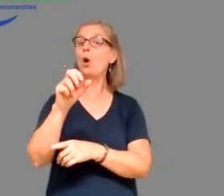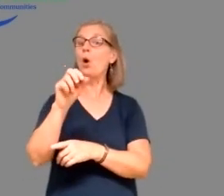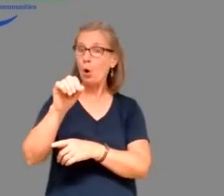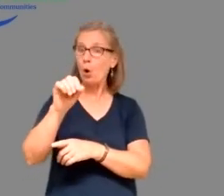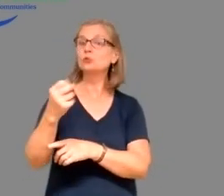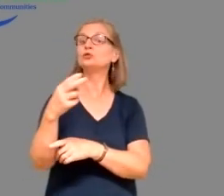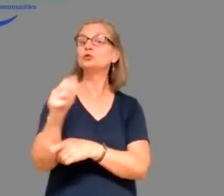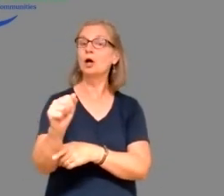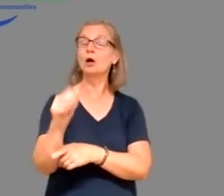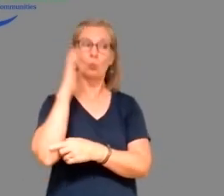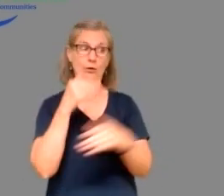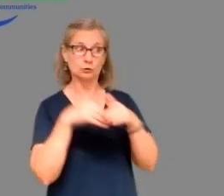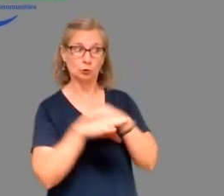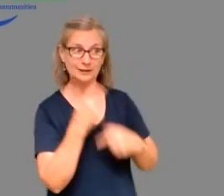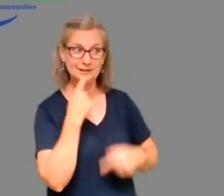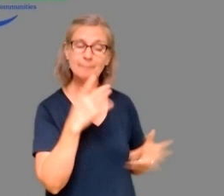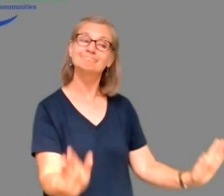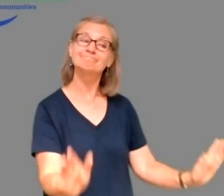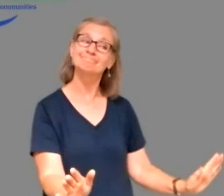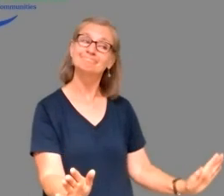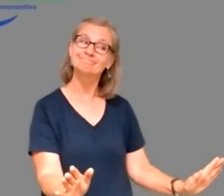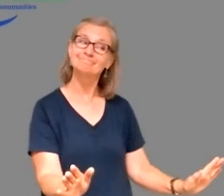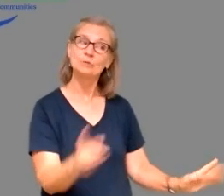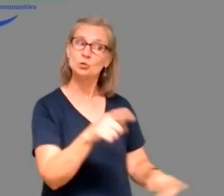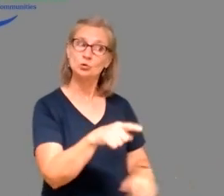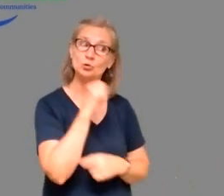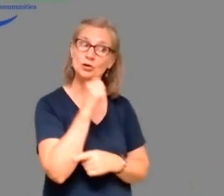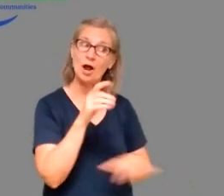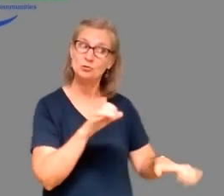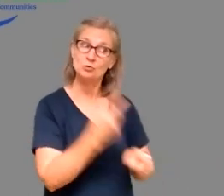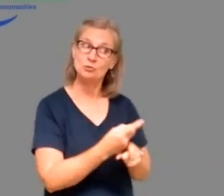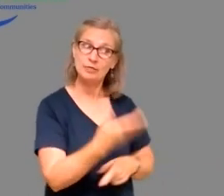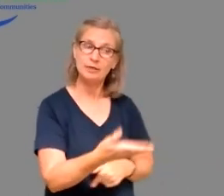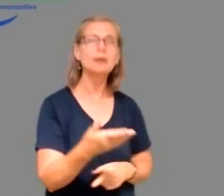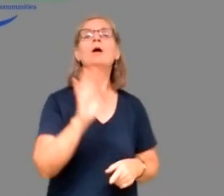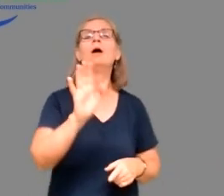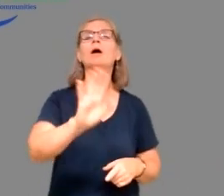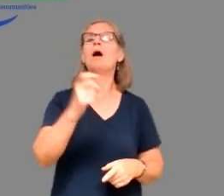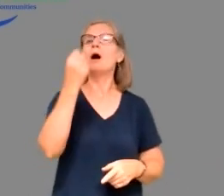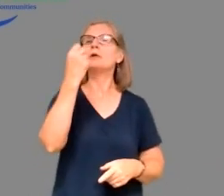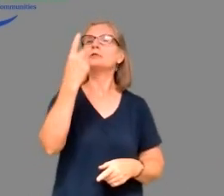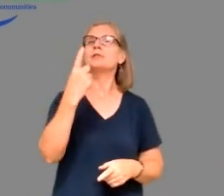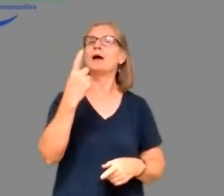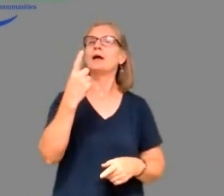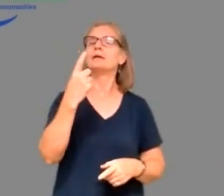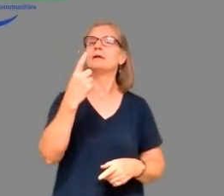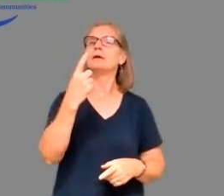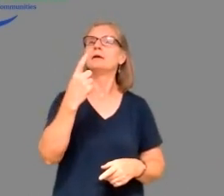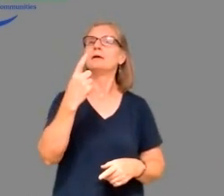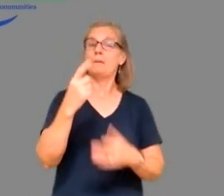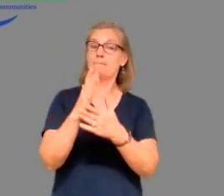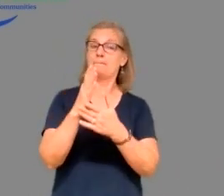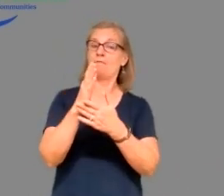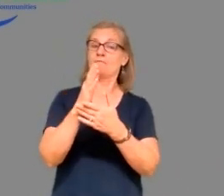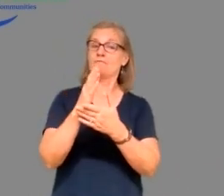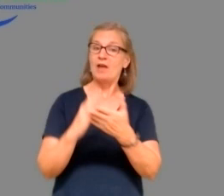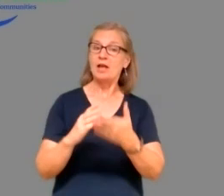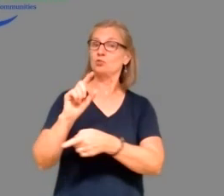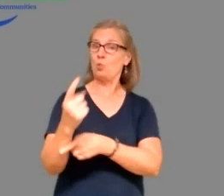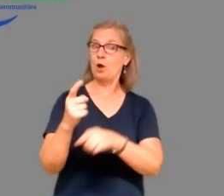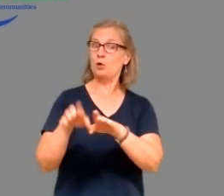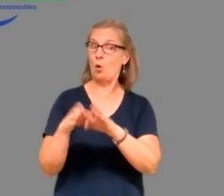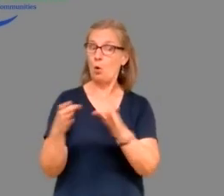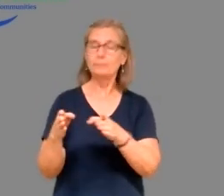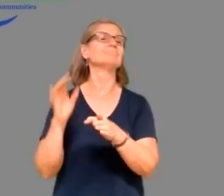hey, you're not doing what you needed to do. Now that hasn't happened since it opened, since phase one opened. Right. But I would imagine that they are open